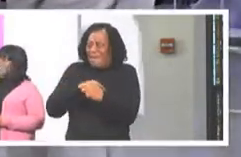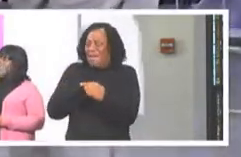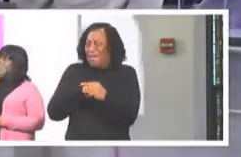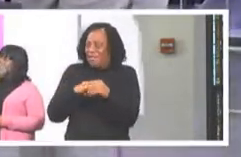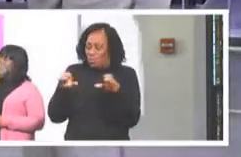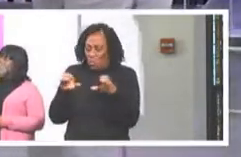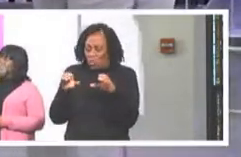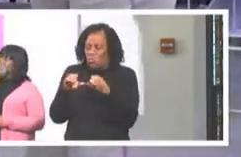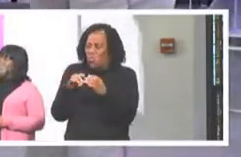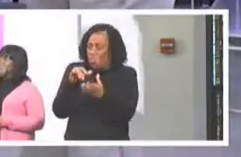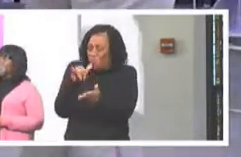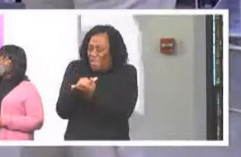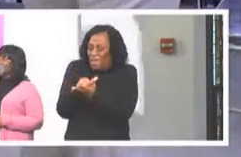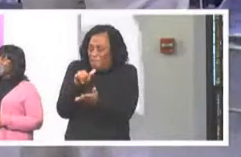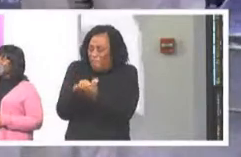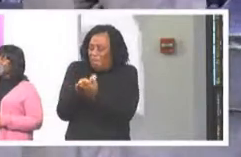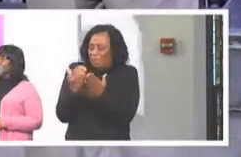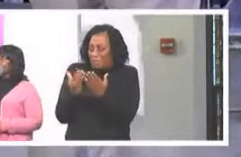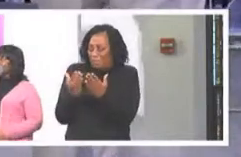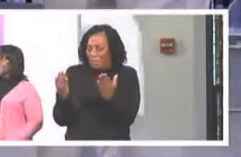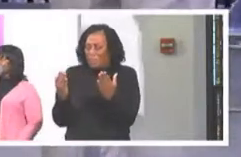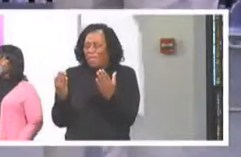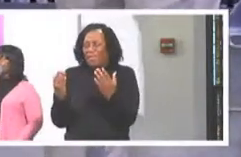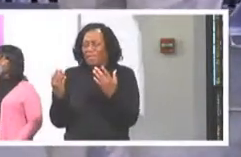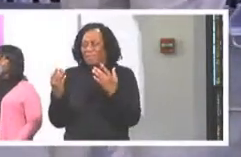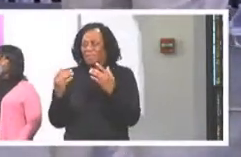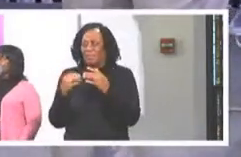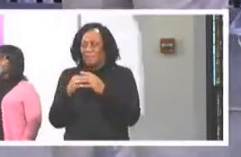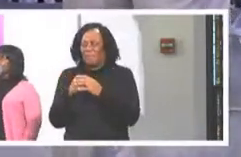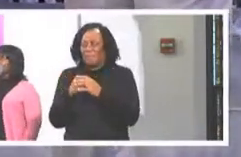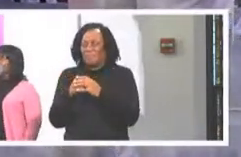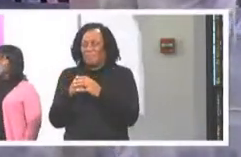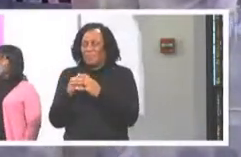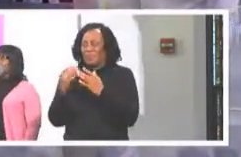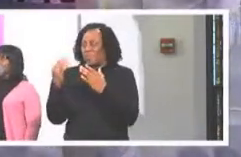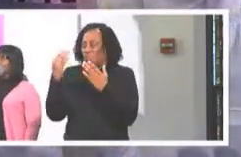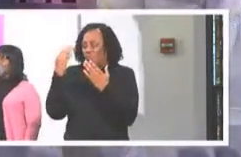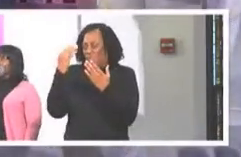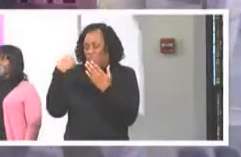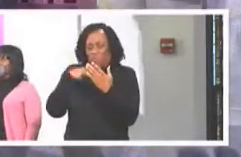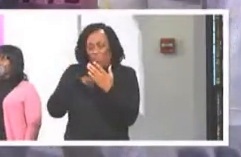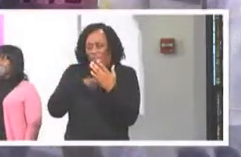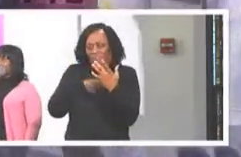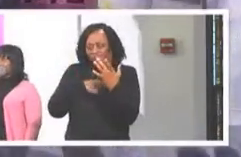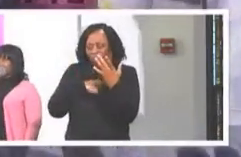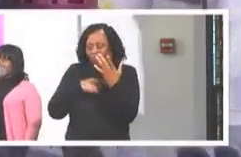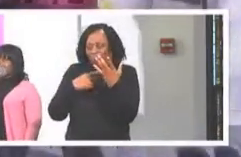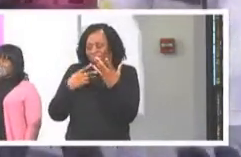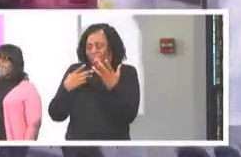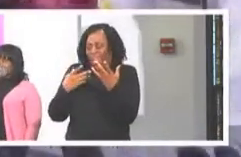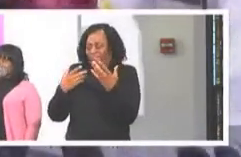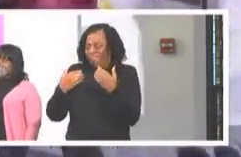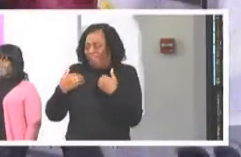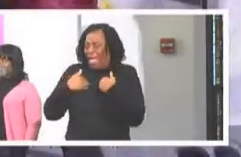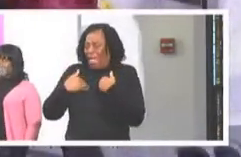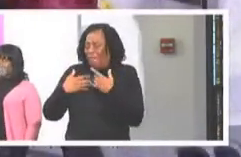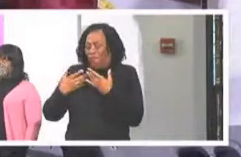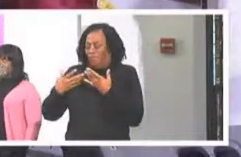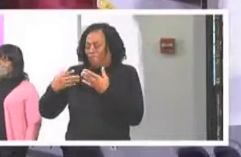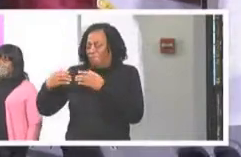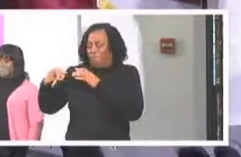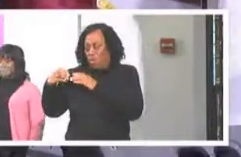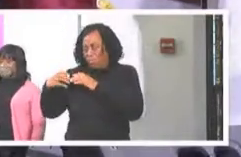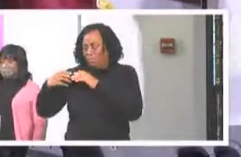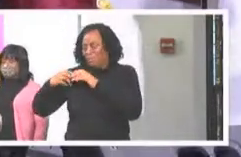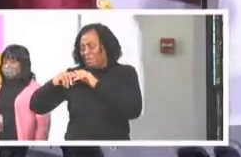the impossible. And God, we acknowledge we might have everything together. We might have came here with no burdens or no problems. So God, we are